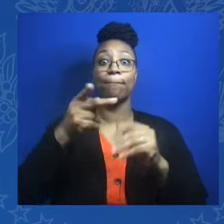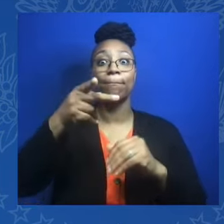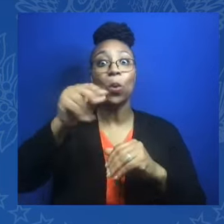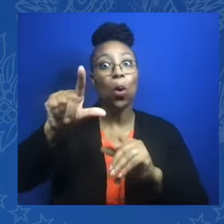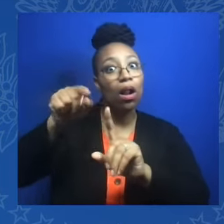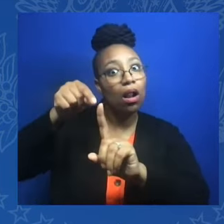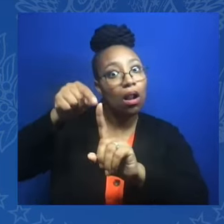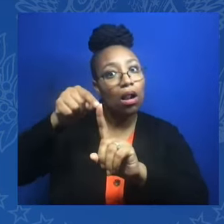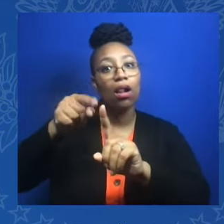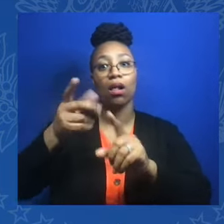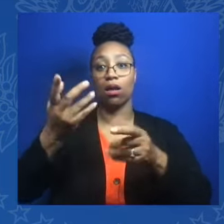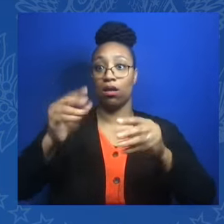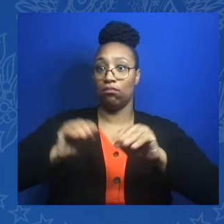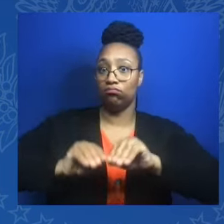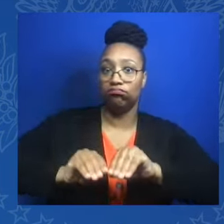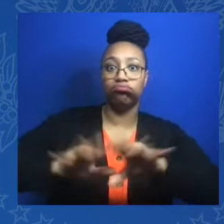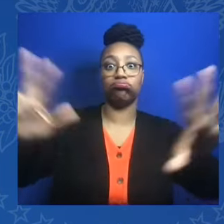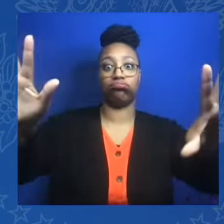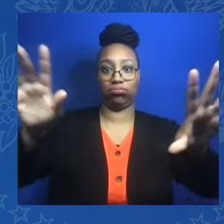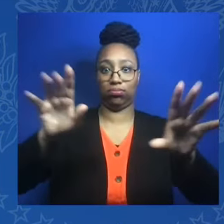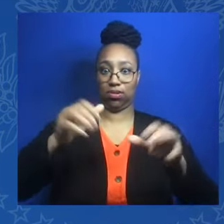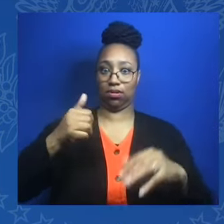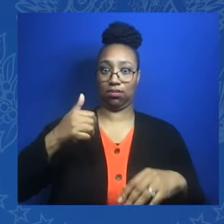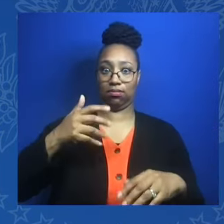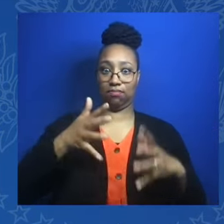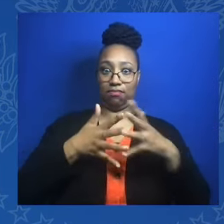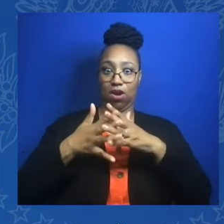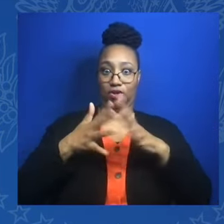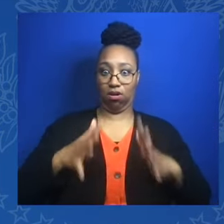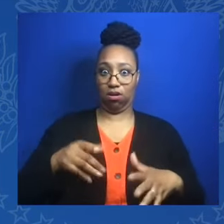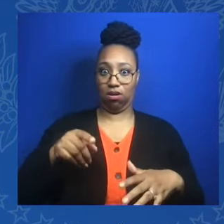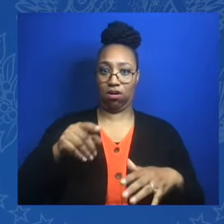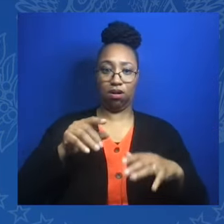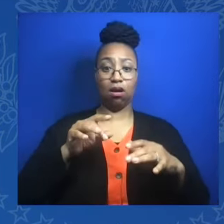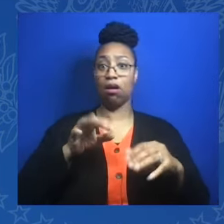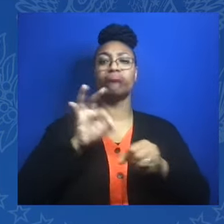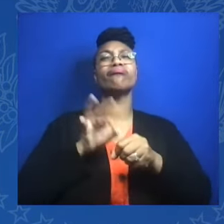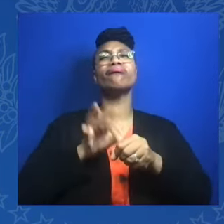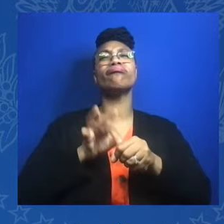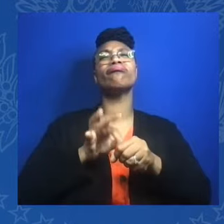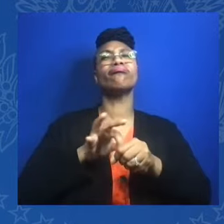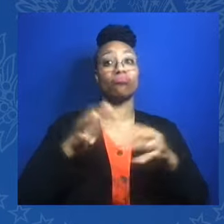88% favorable rating among Americans.